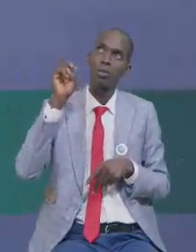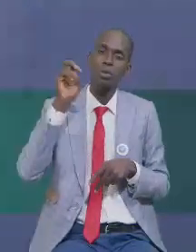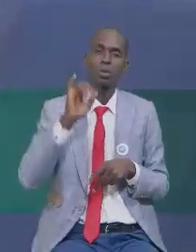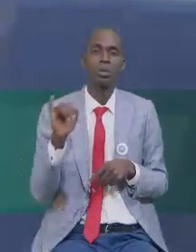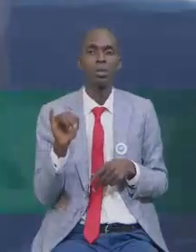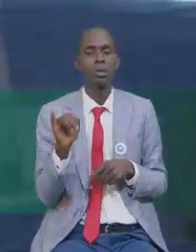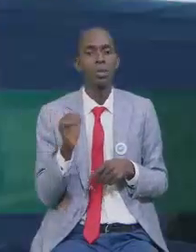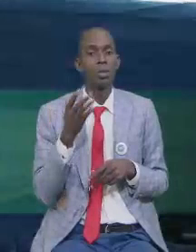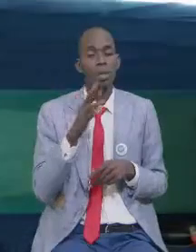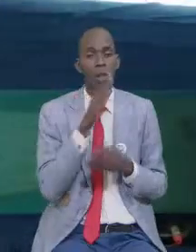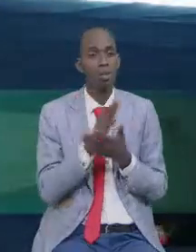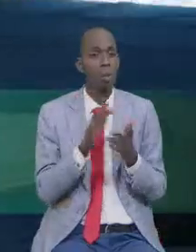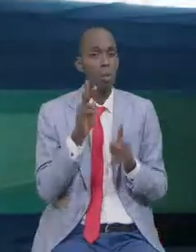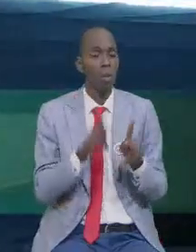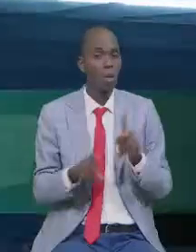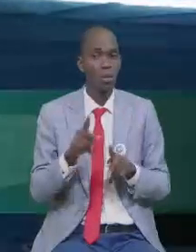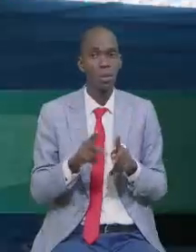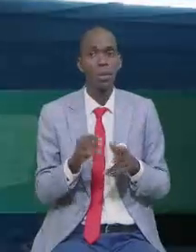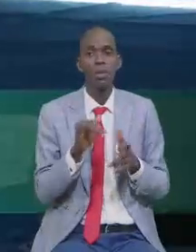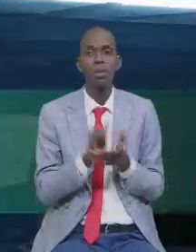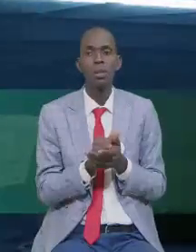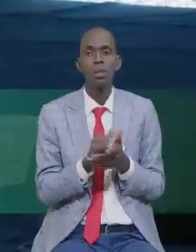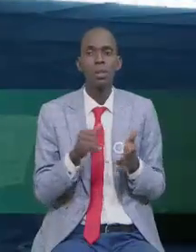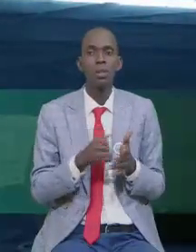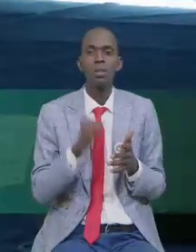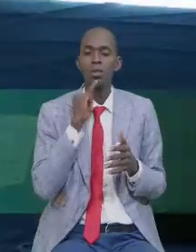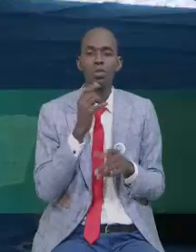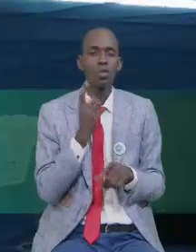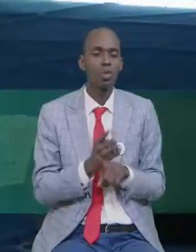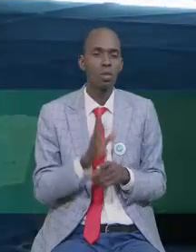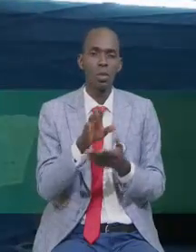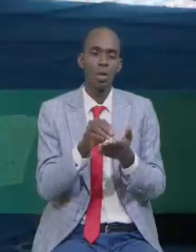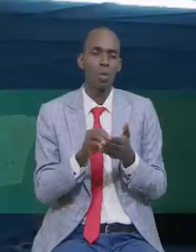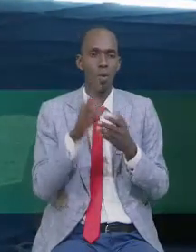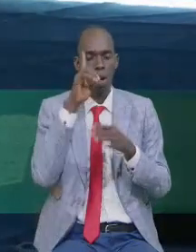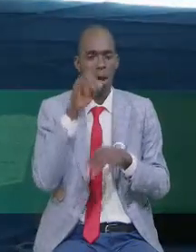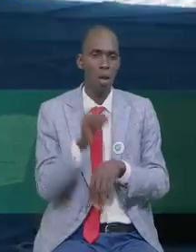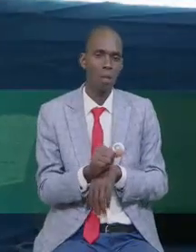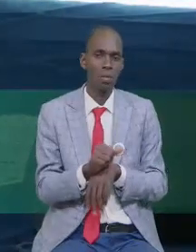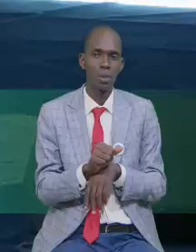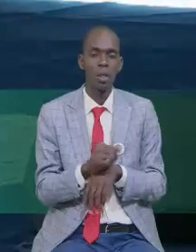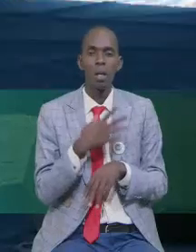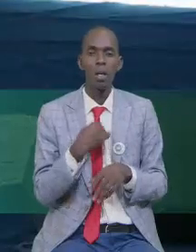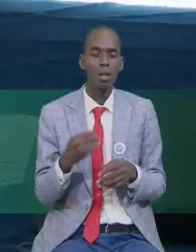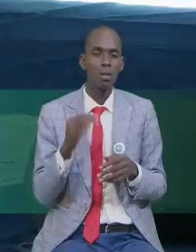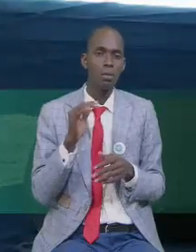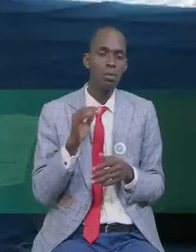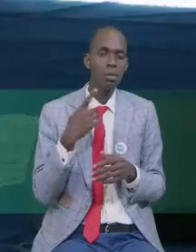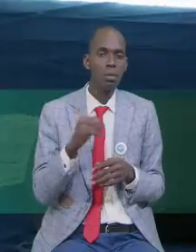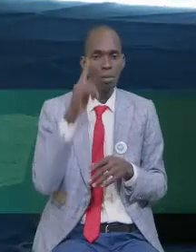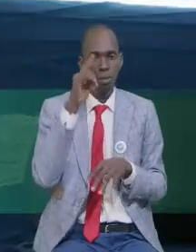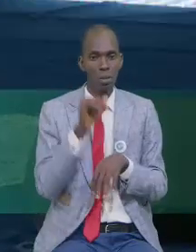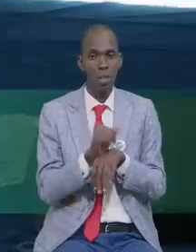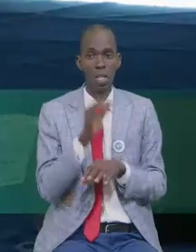people that it's just a habit. And the habit, if you respond